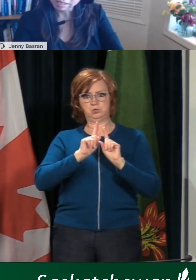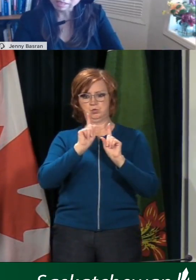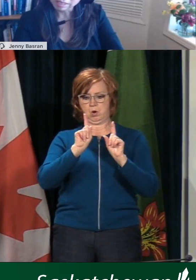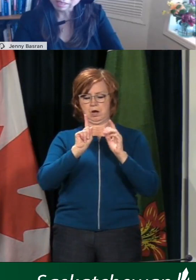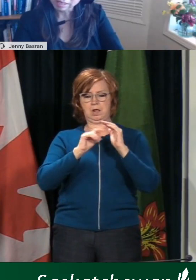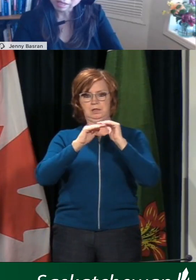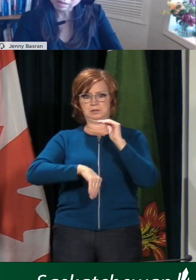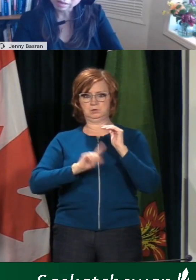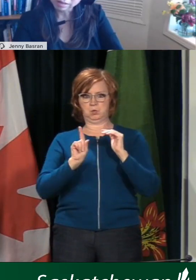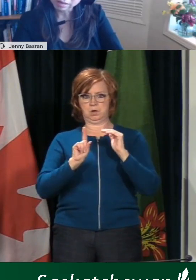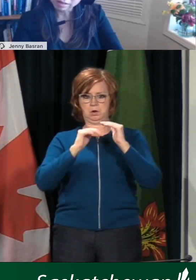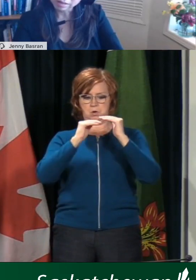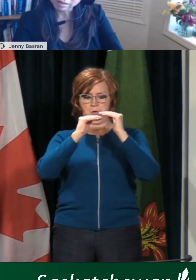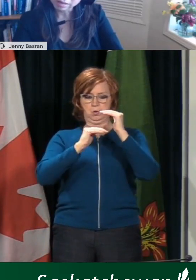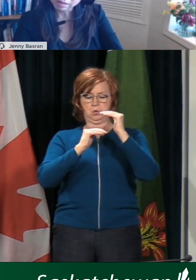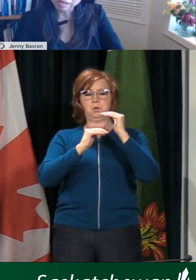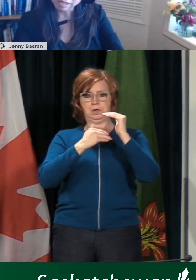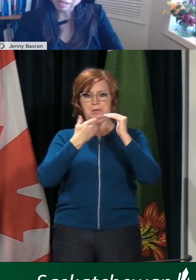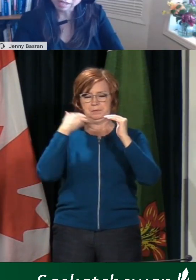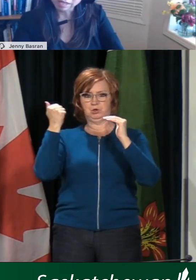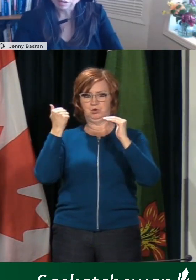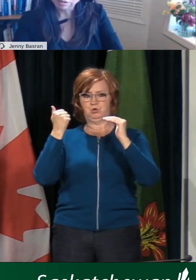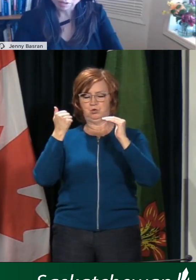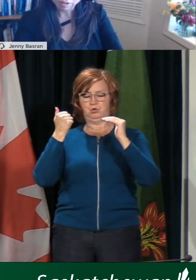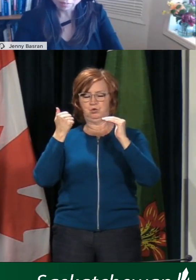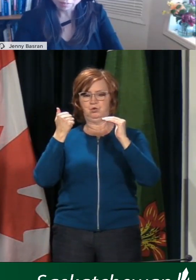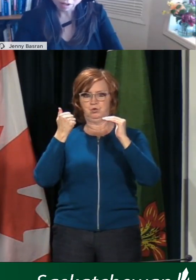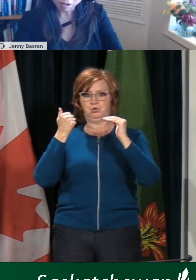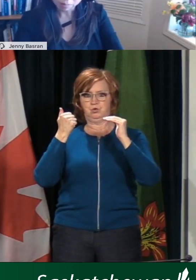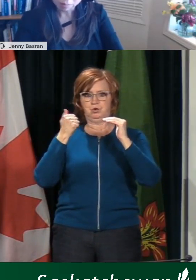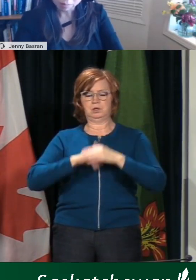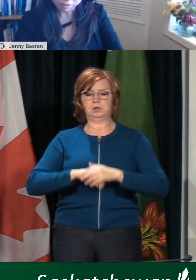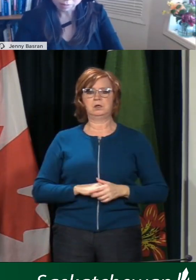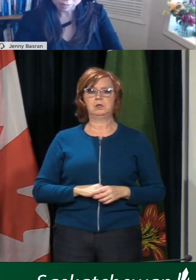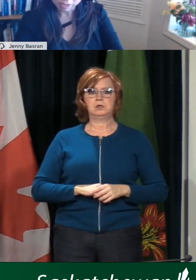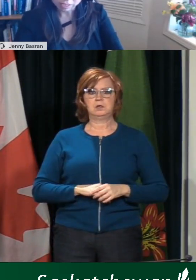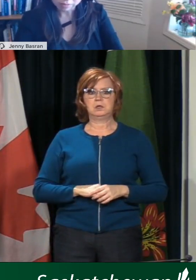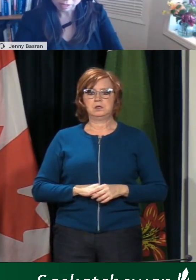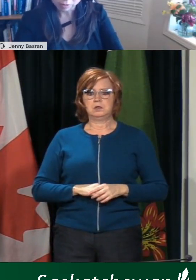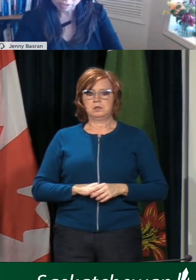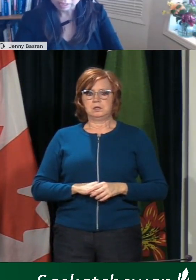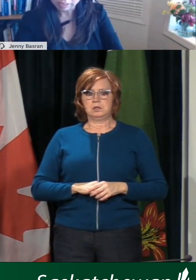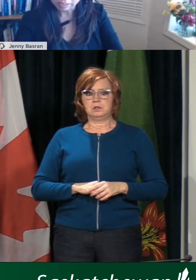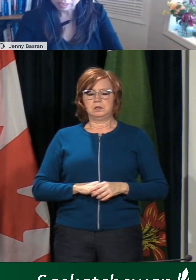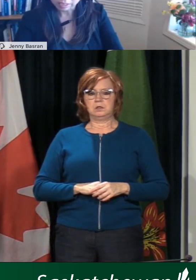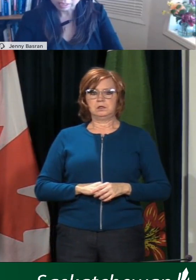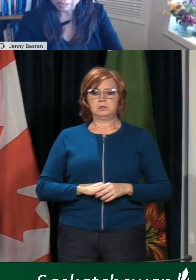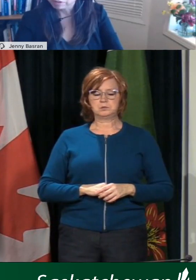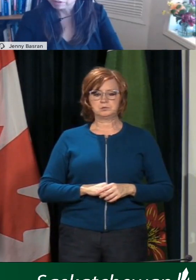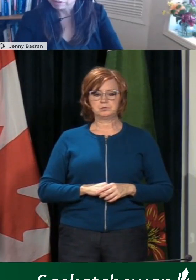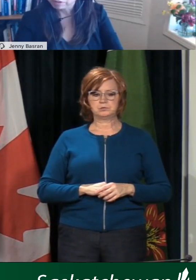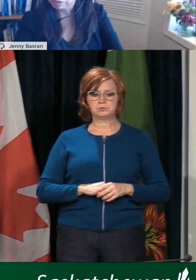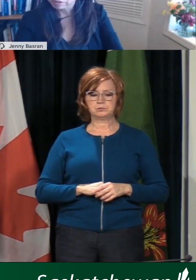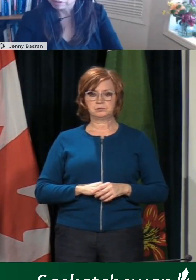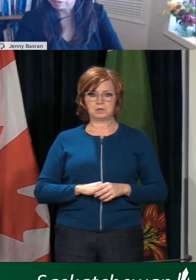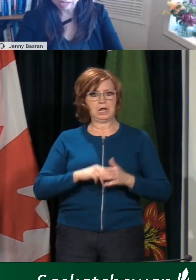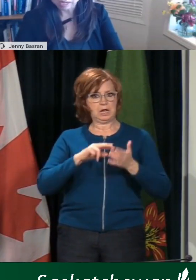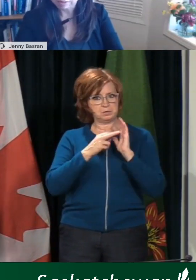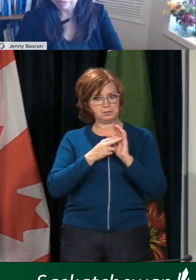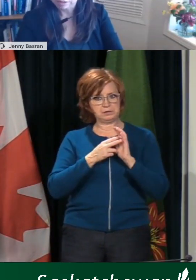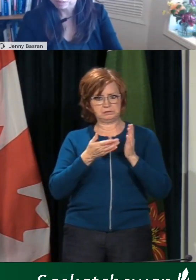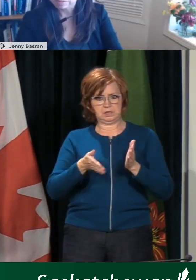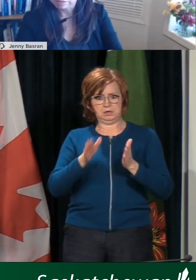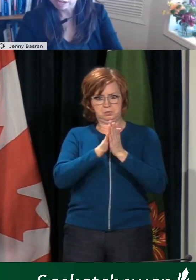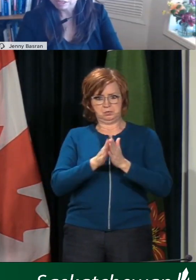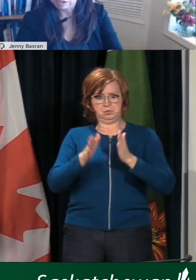tipping point and that the cases are declining. So recalling back that the reproductive number is the number of people that one person that has the virus